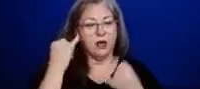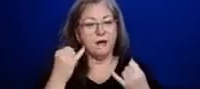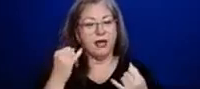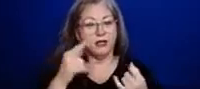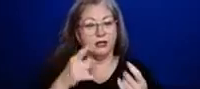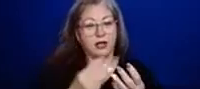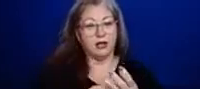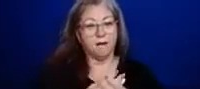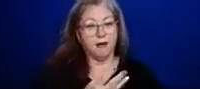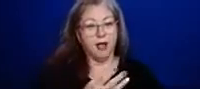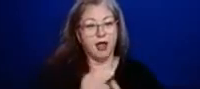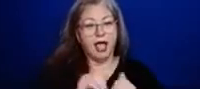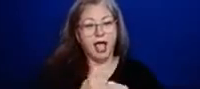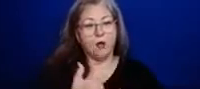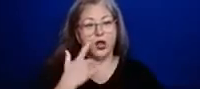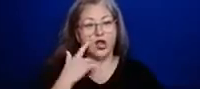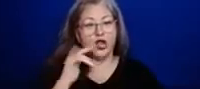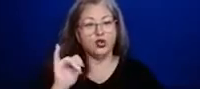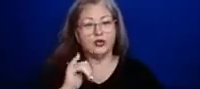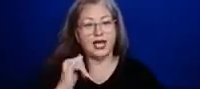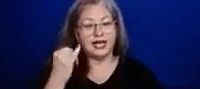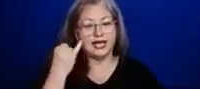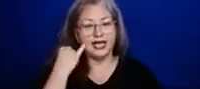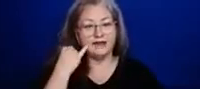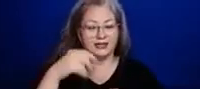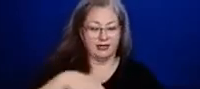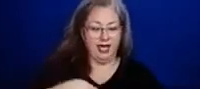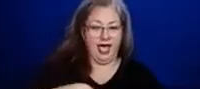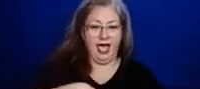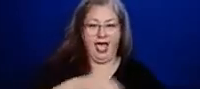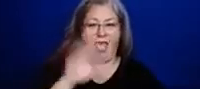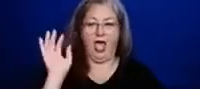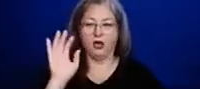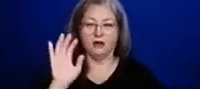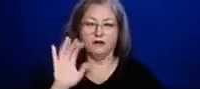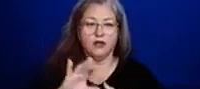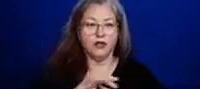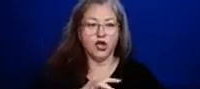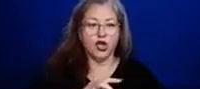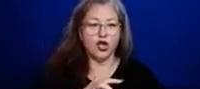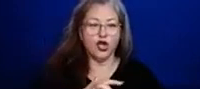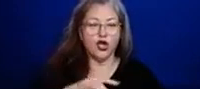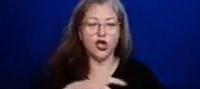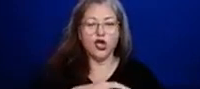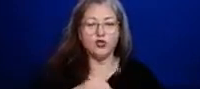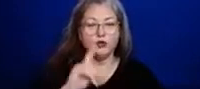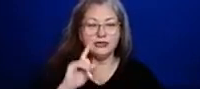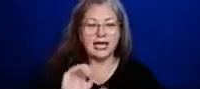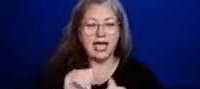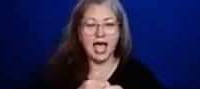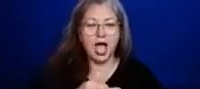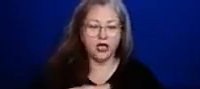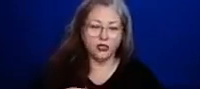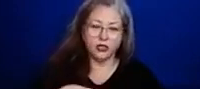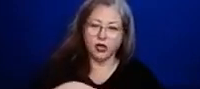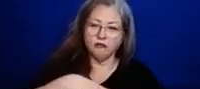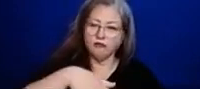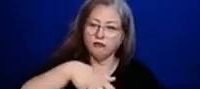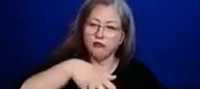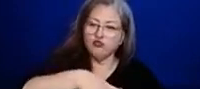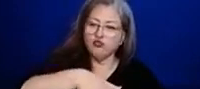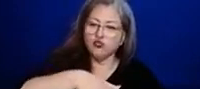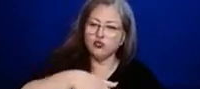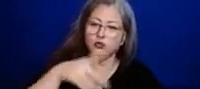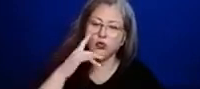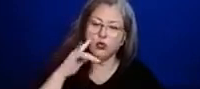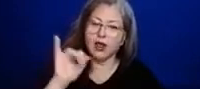plant, how it looks out of the earth and how the roots look under. Mm-hmm. So, but it's